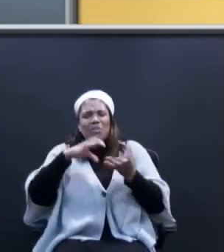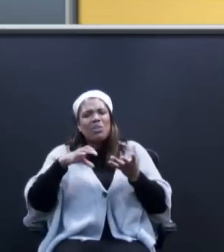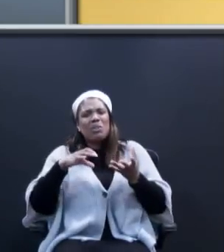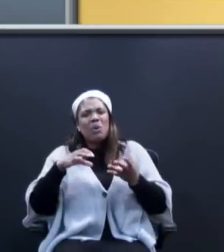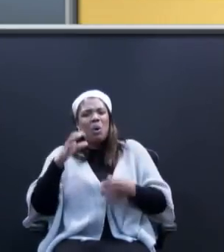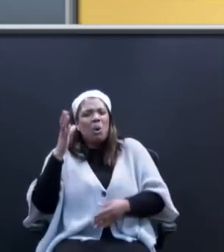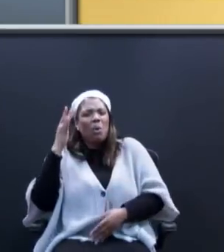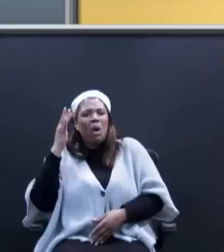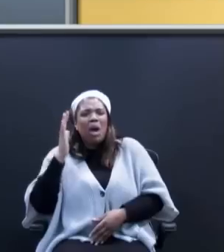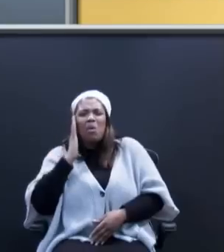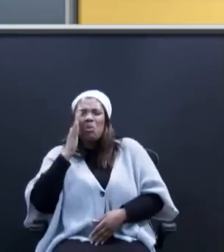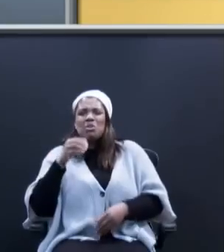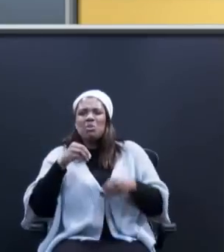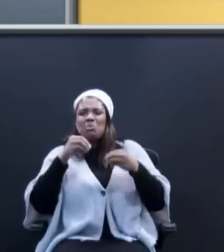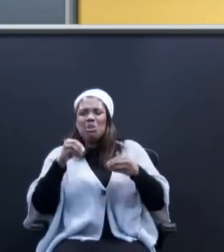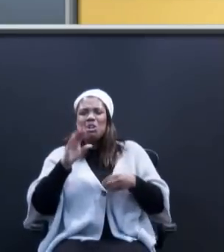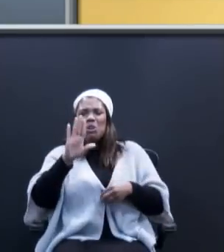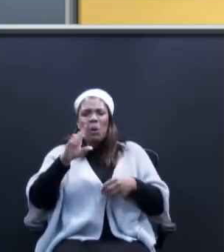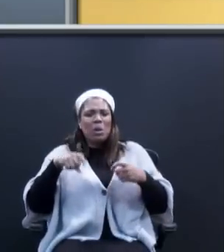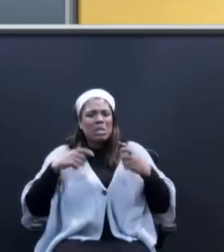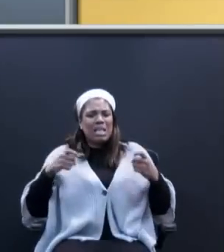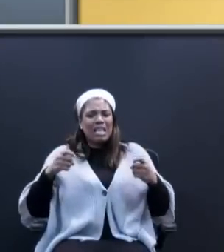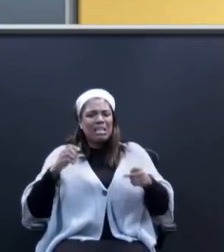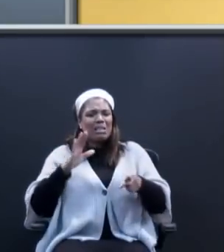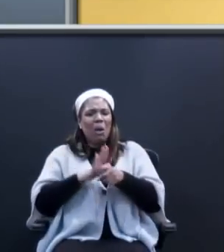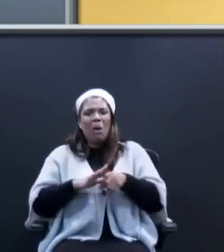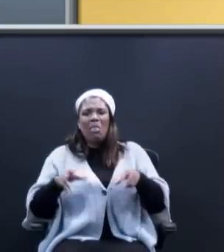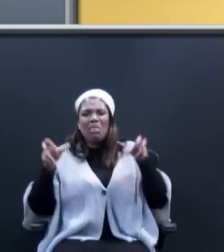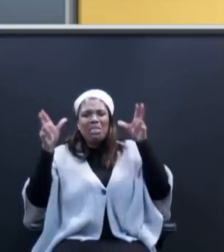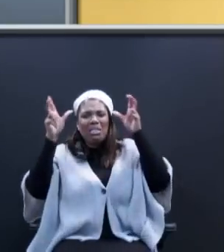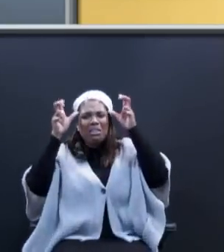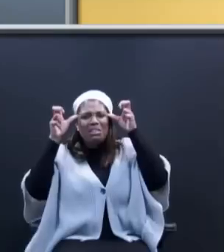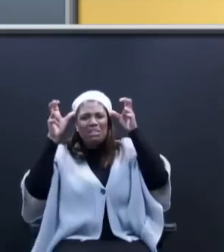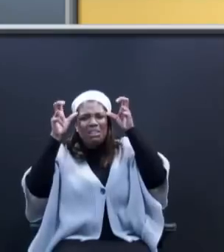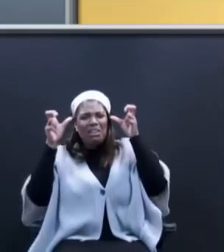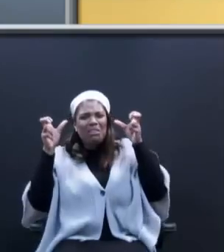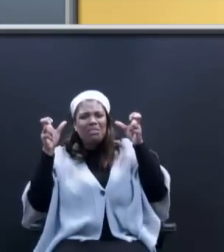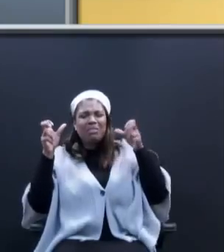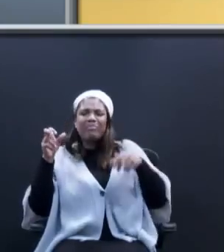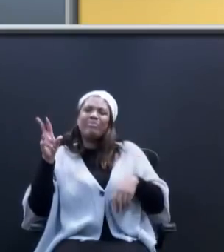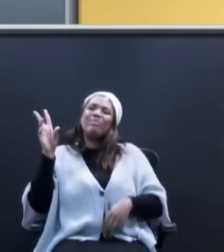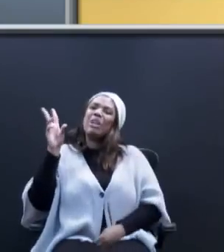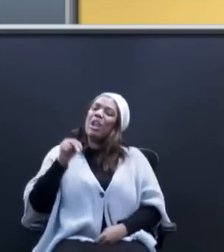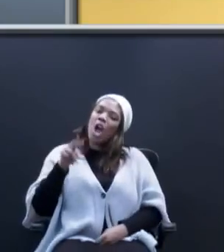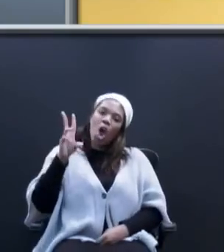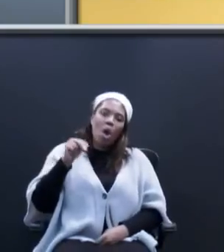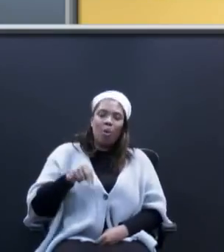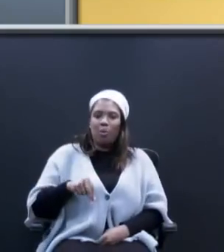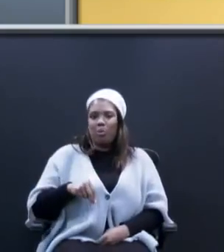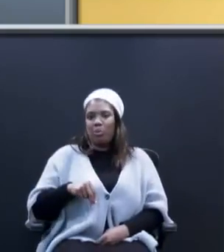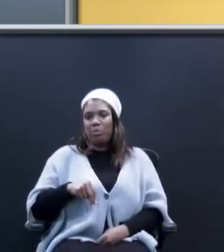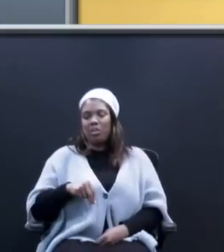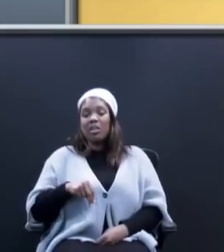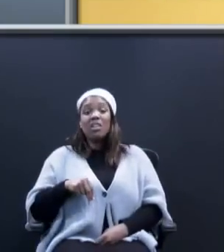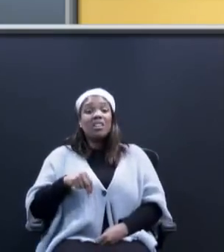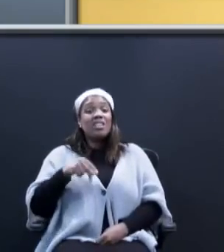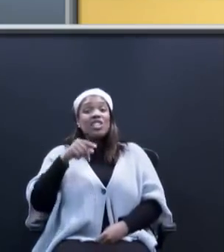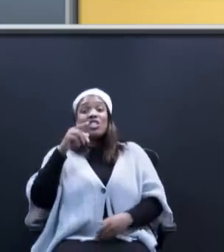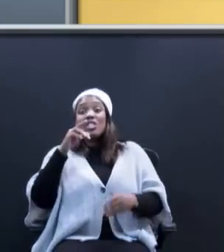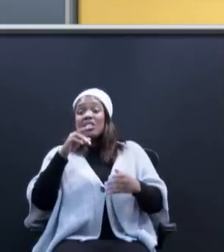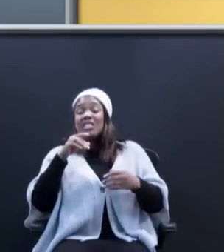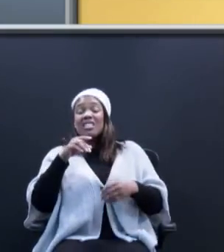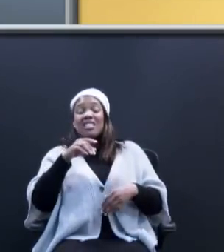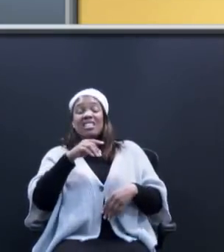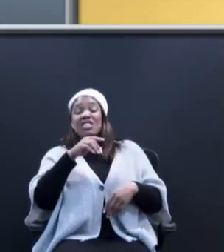The person said to me one time, well, he's the one that called the people to sin. No, you called yourself to sin. He just encouraged you to do what you wanted to